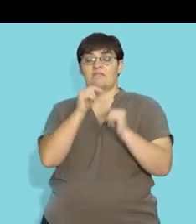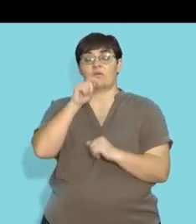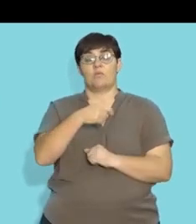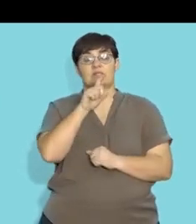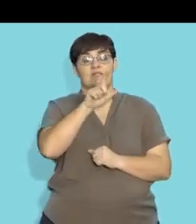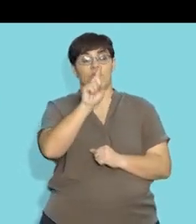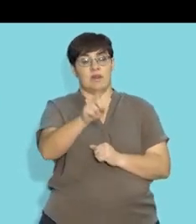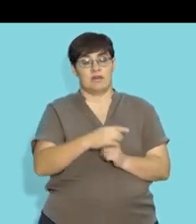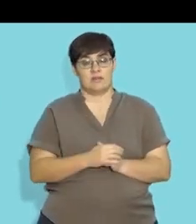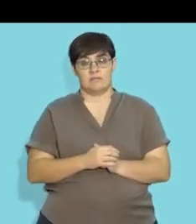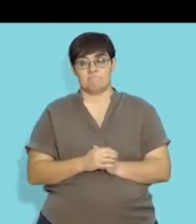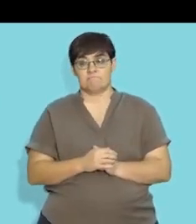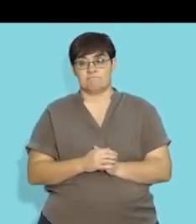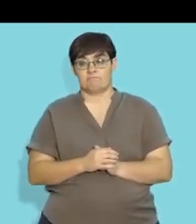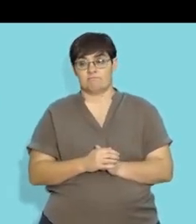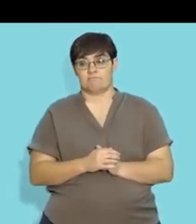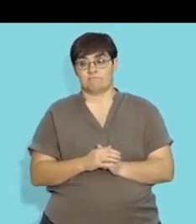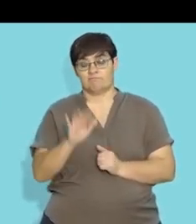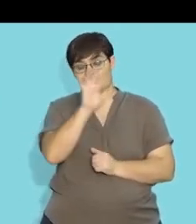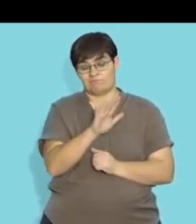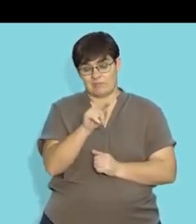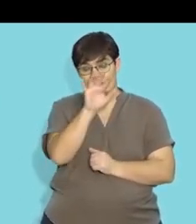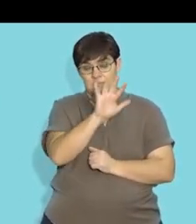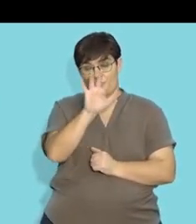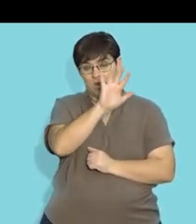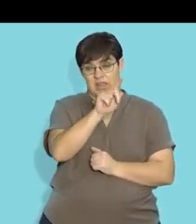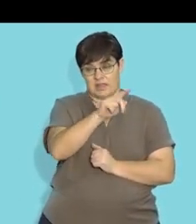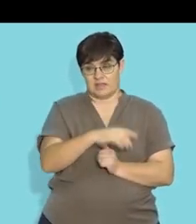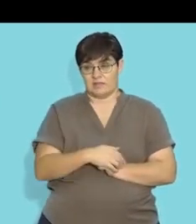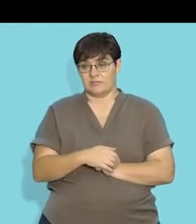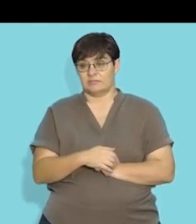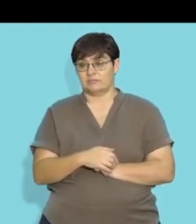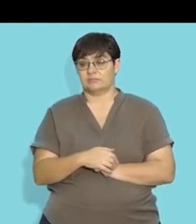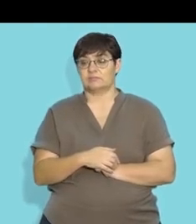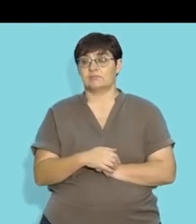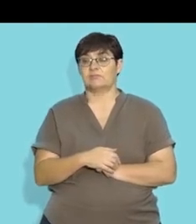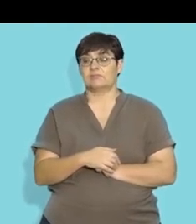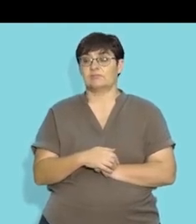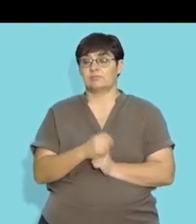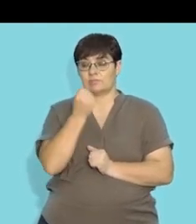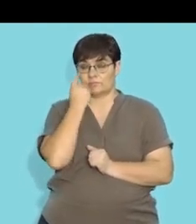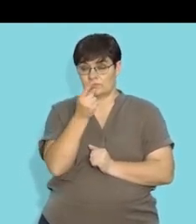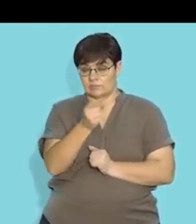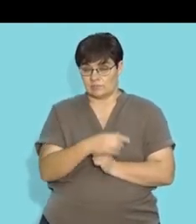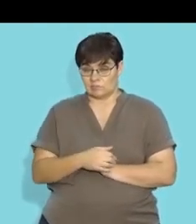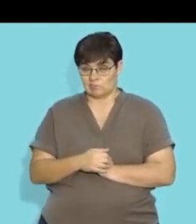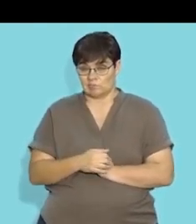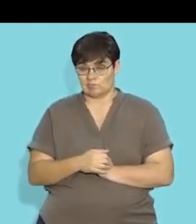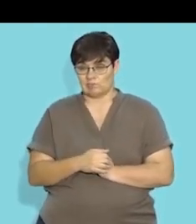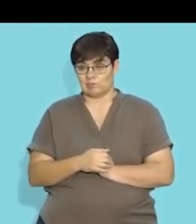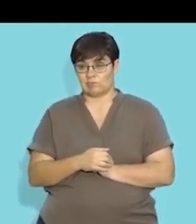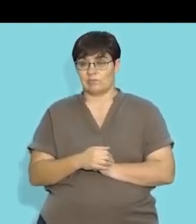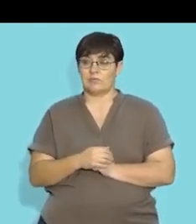about 11.71. So it should be around somewhere there. Are we together?